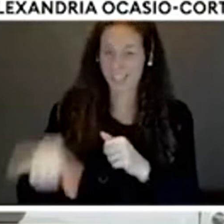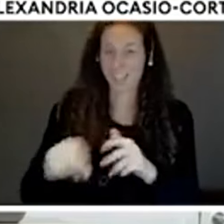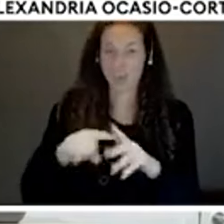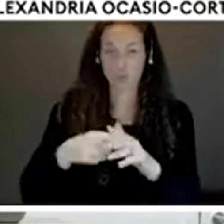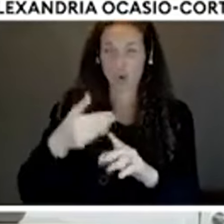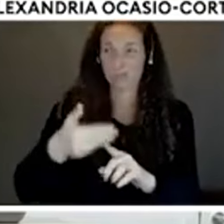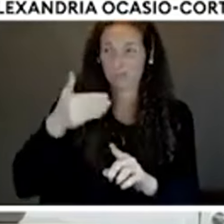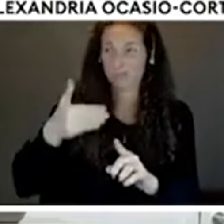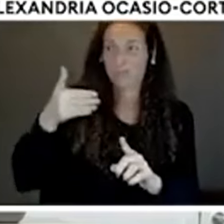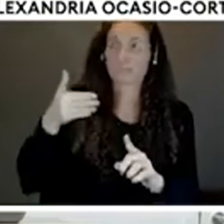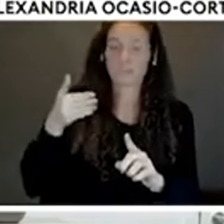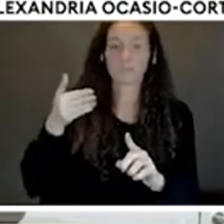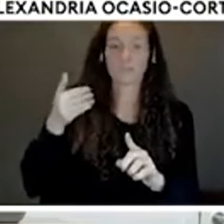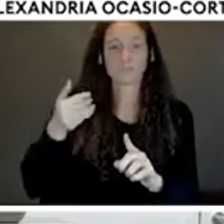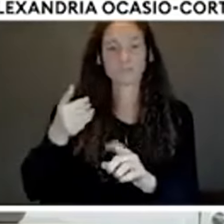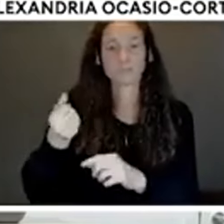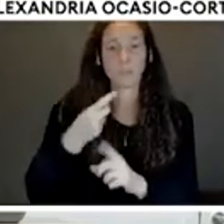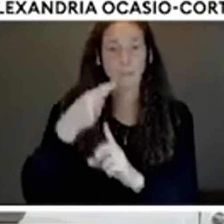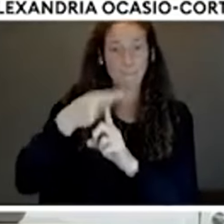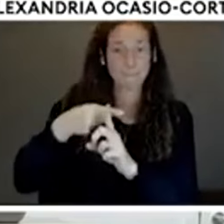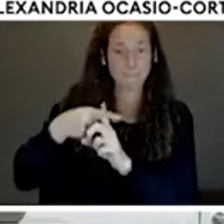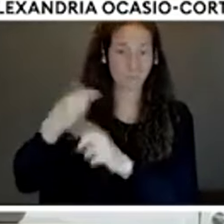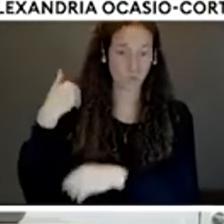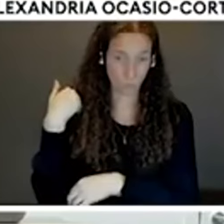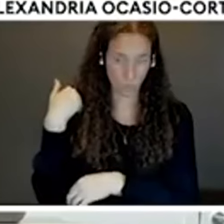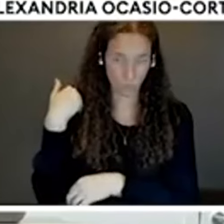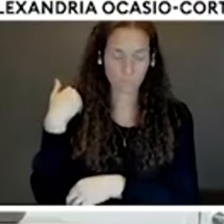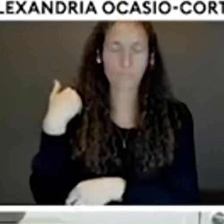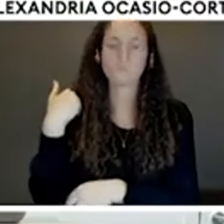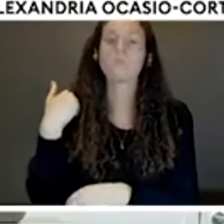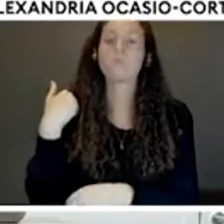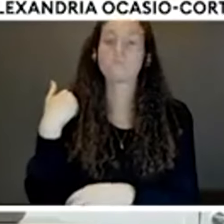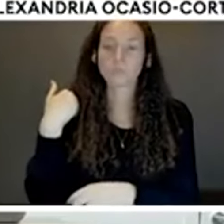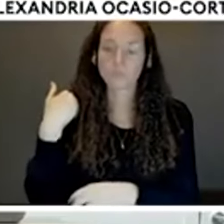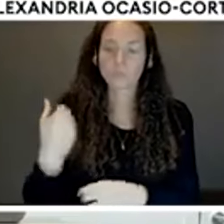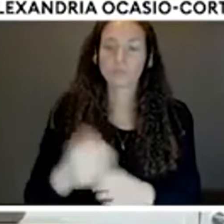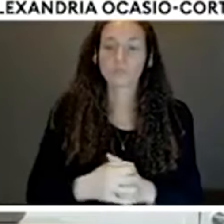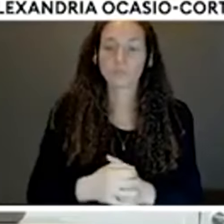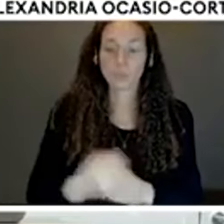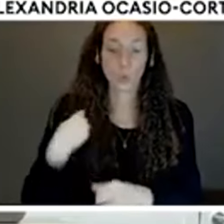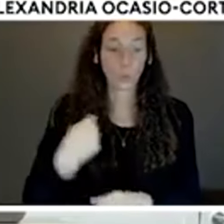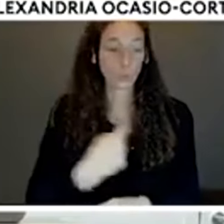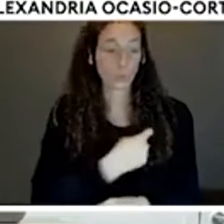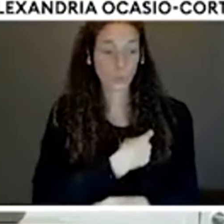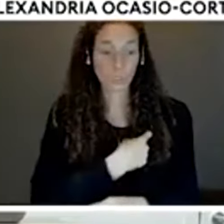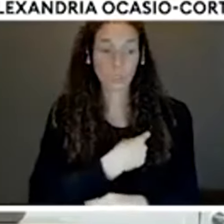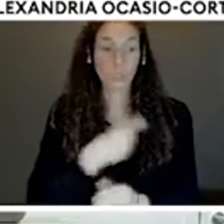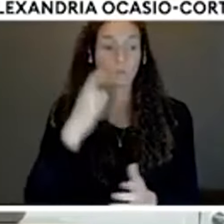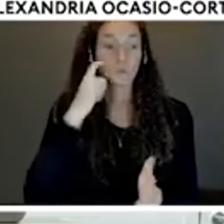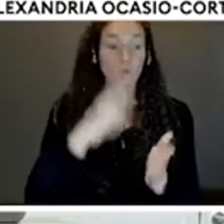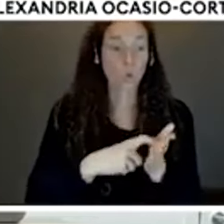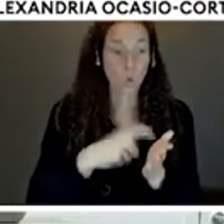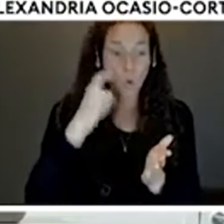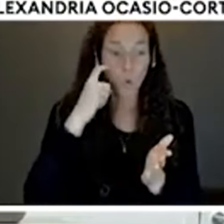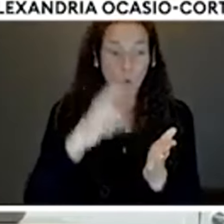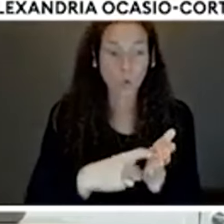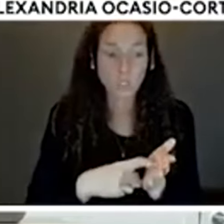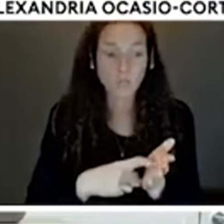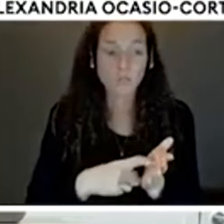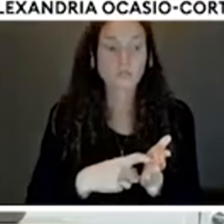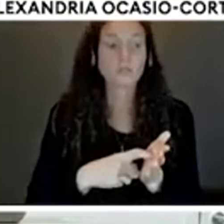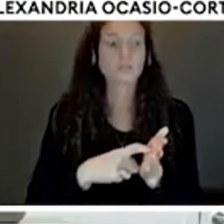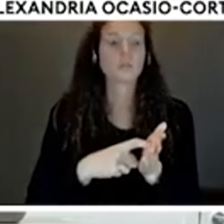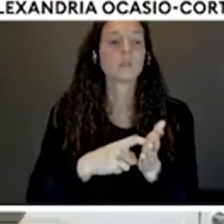seen that any sort of crime that may result, like when we look at what's happening at the Roosevelt